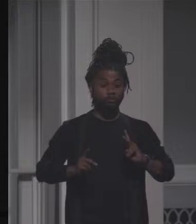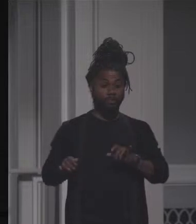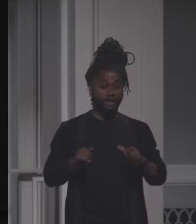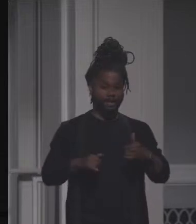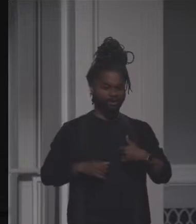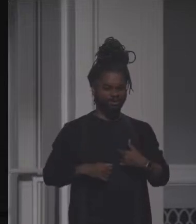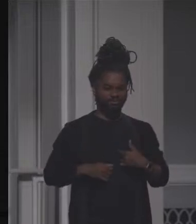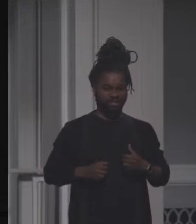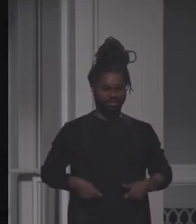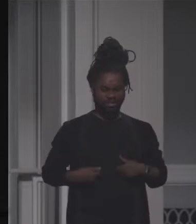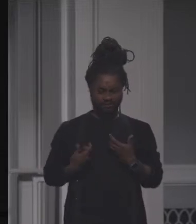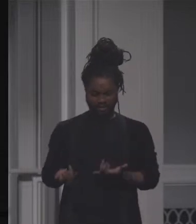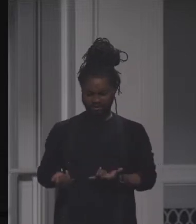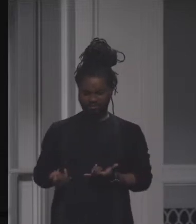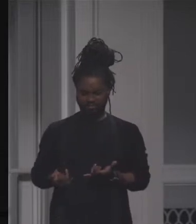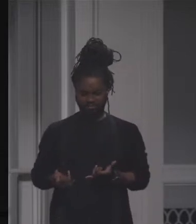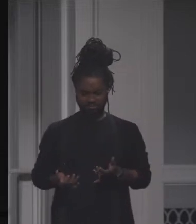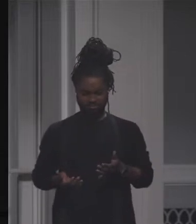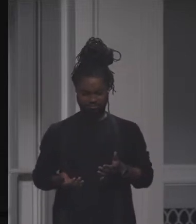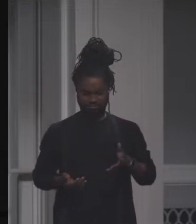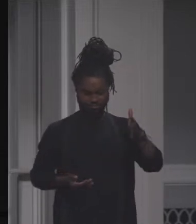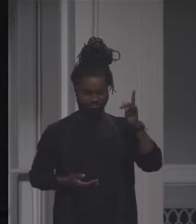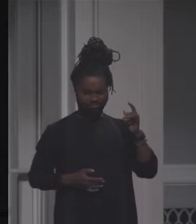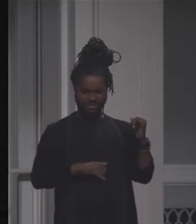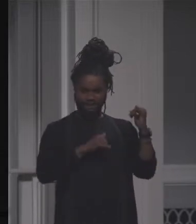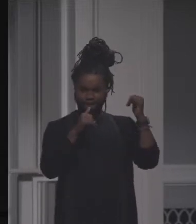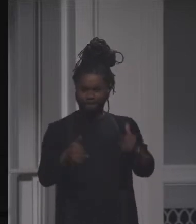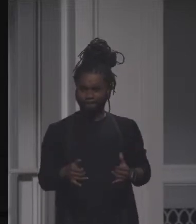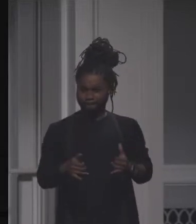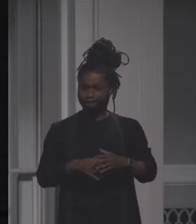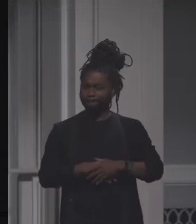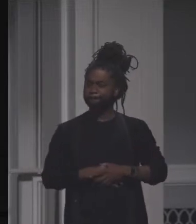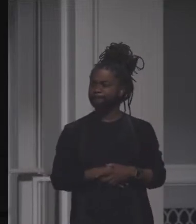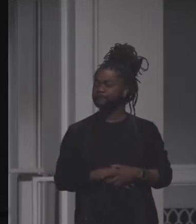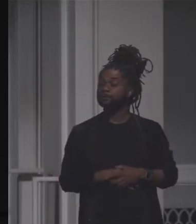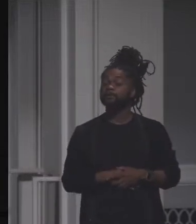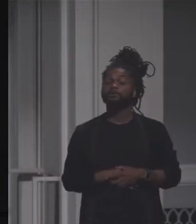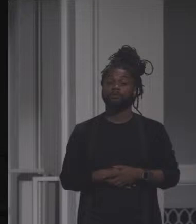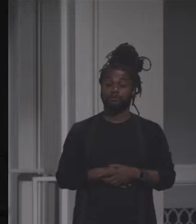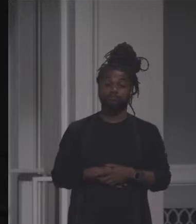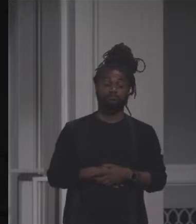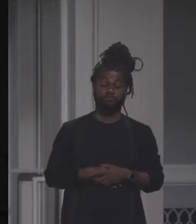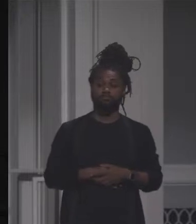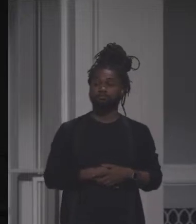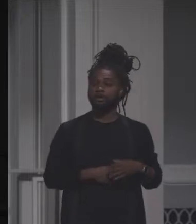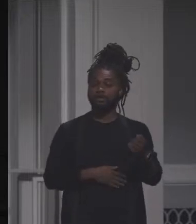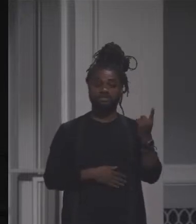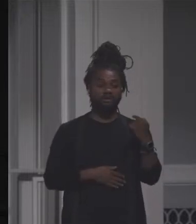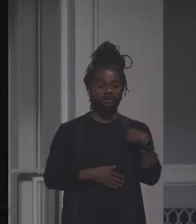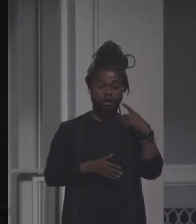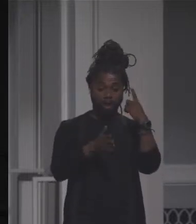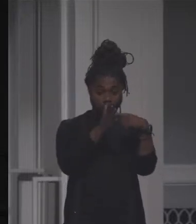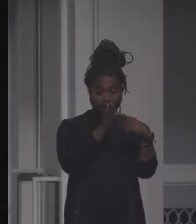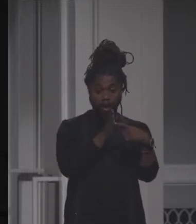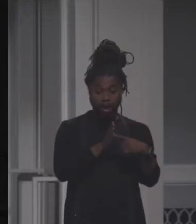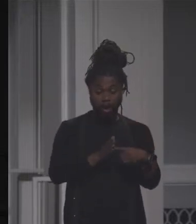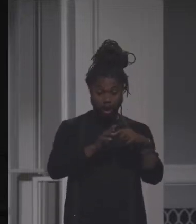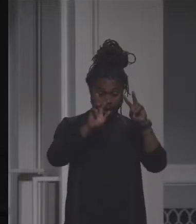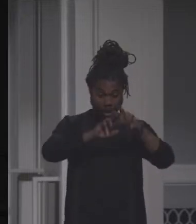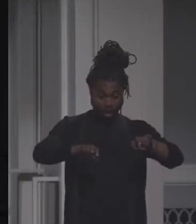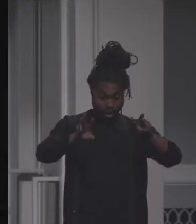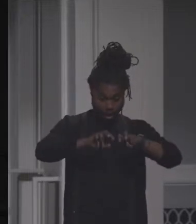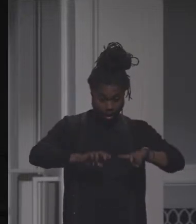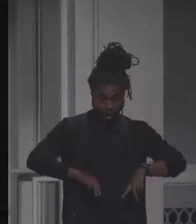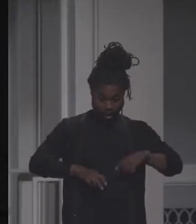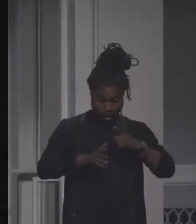would have existed then. So trust me when I say I looked hard for evidence